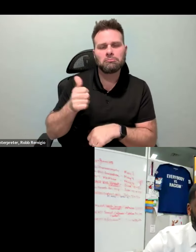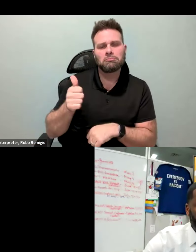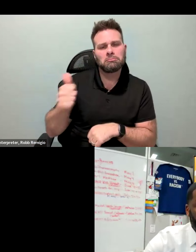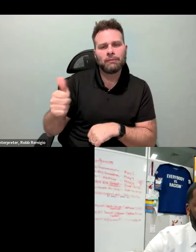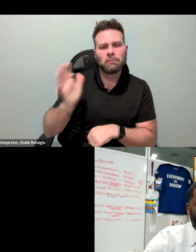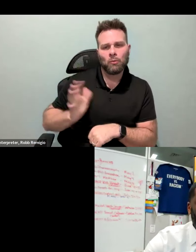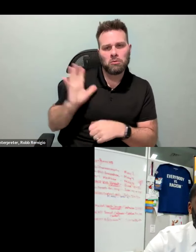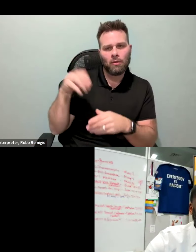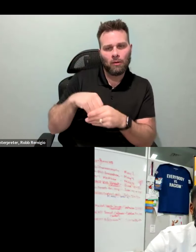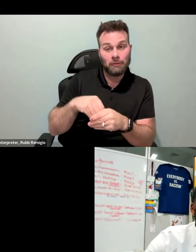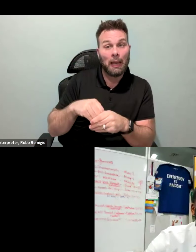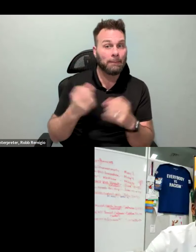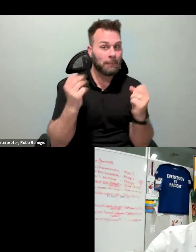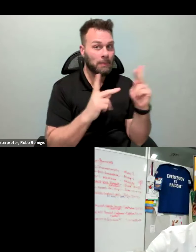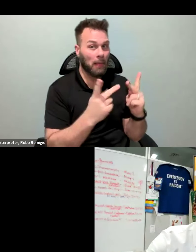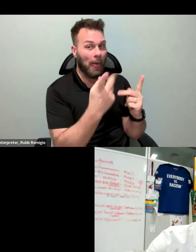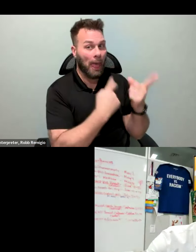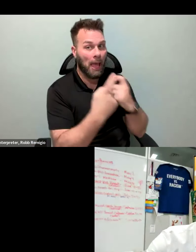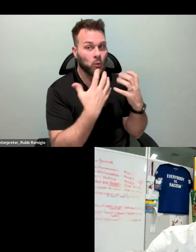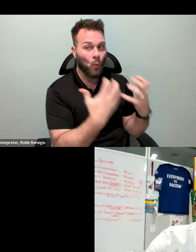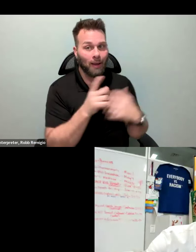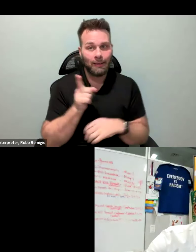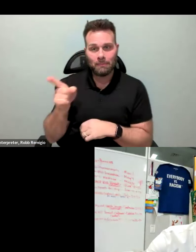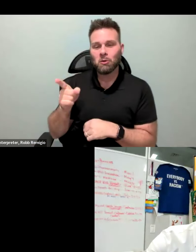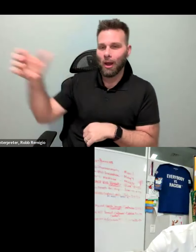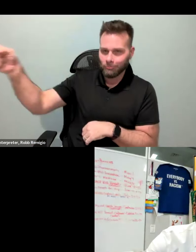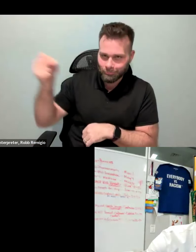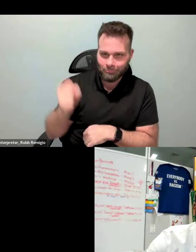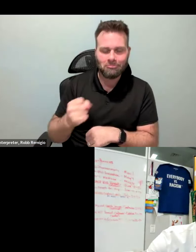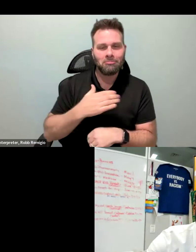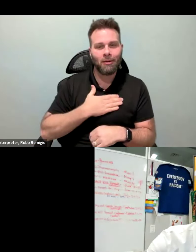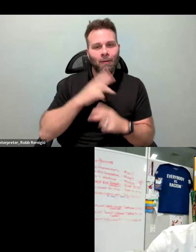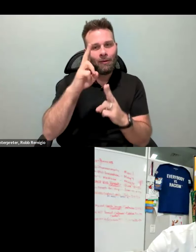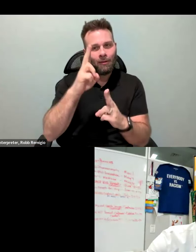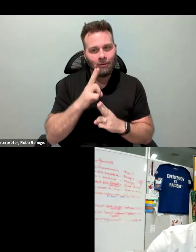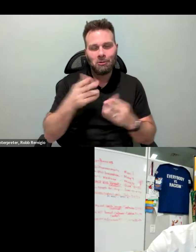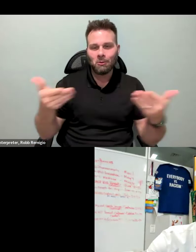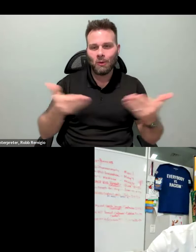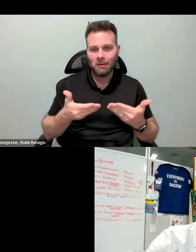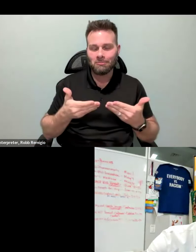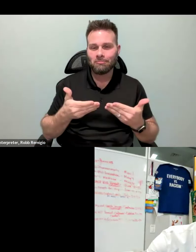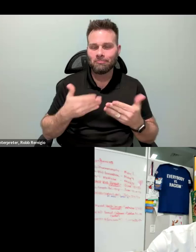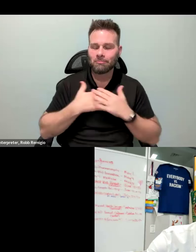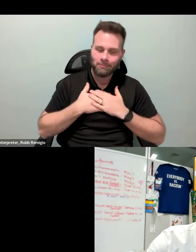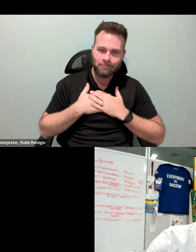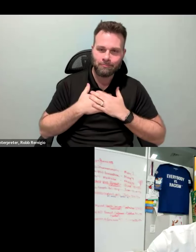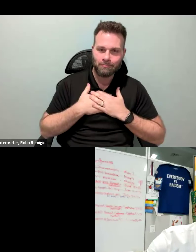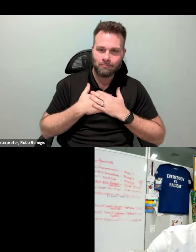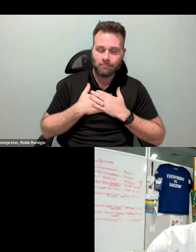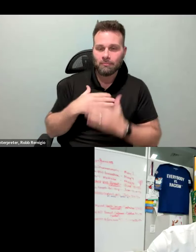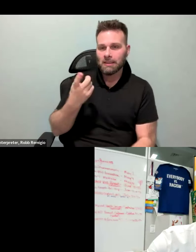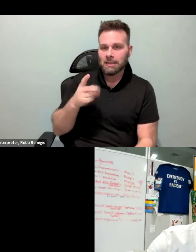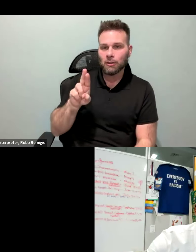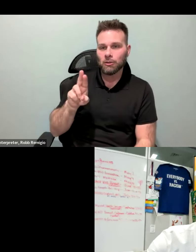popular demand. And so it is my pleasure and my honor to welcome the esteemed Dr.